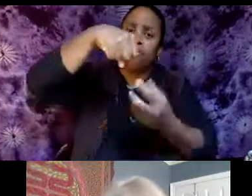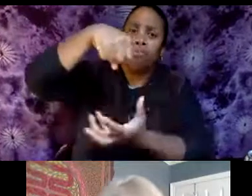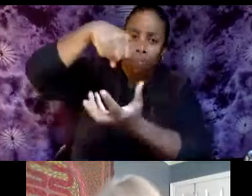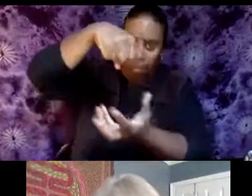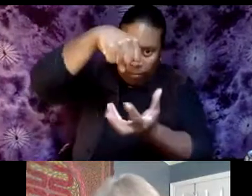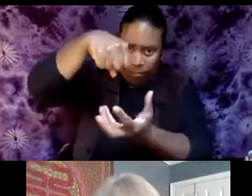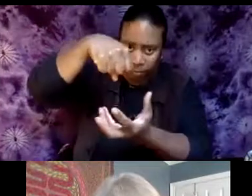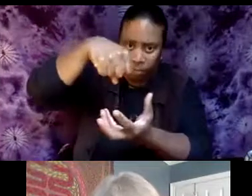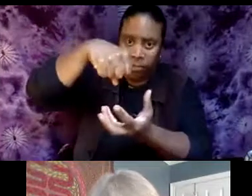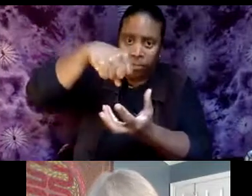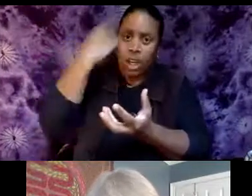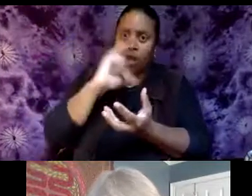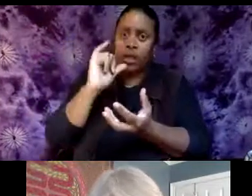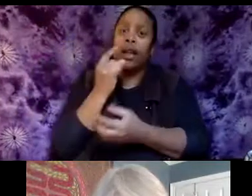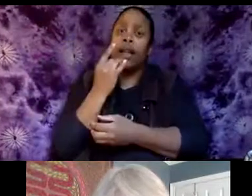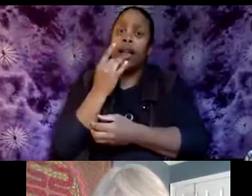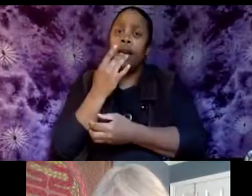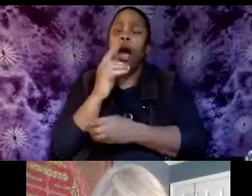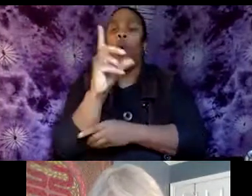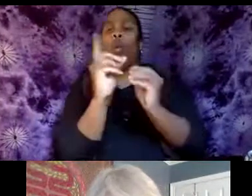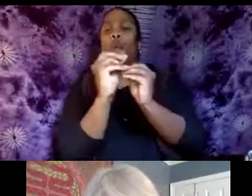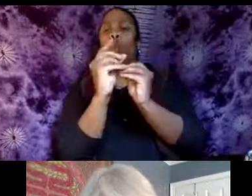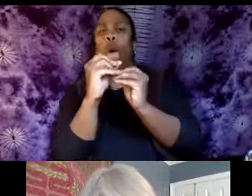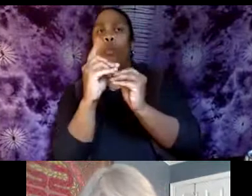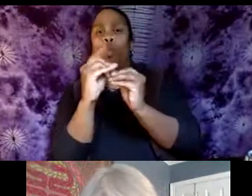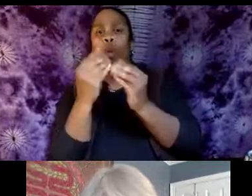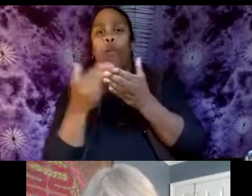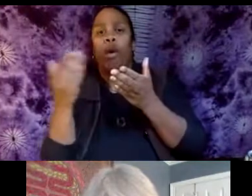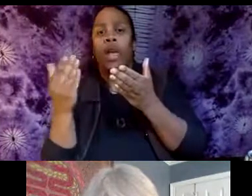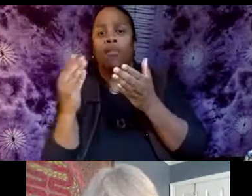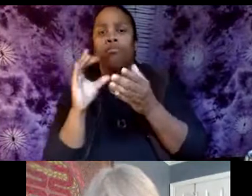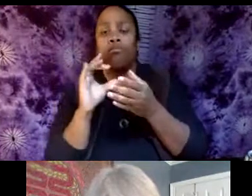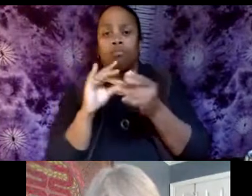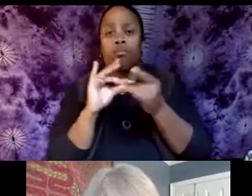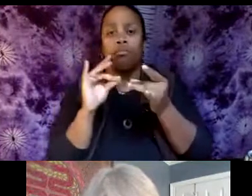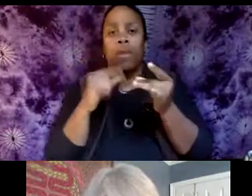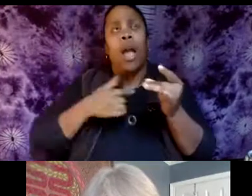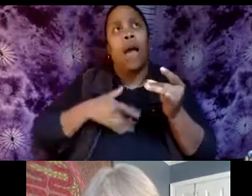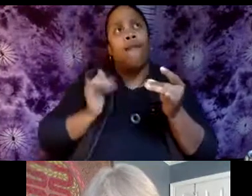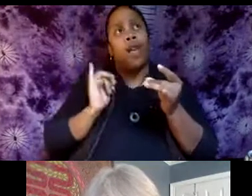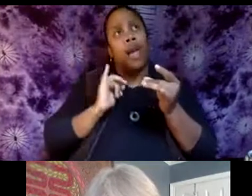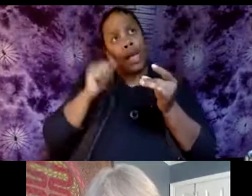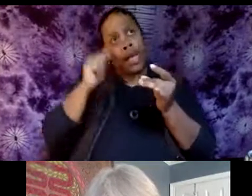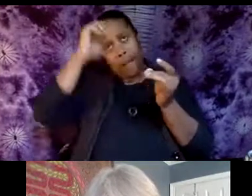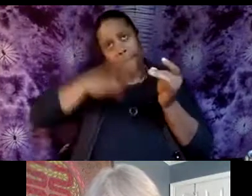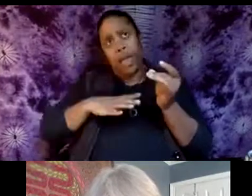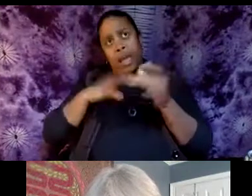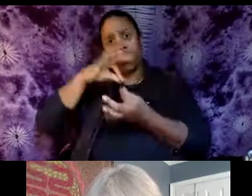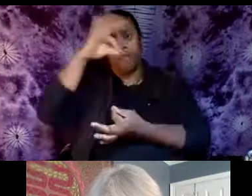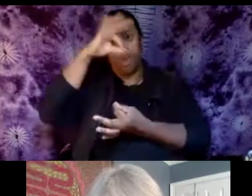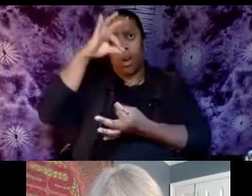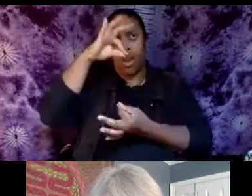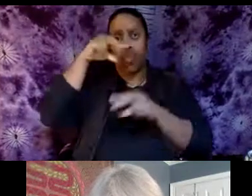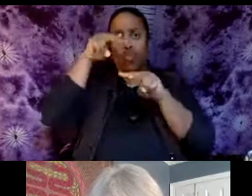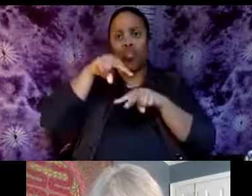a light to me. Also, I just have one more thing to say. I feel like there's a male in spirit that's watching over you. I'm not sure if